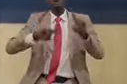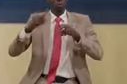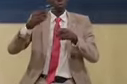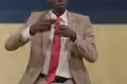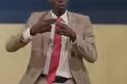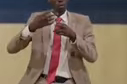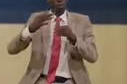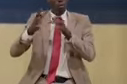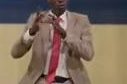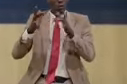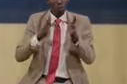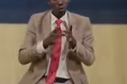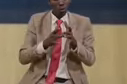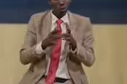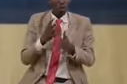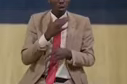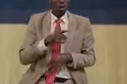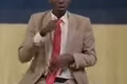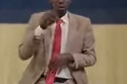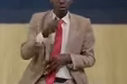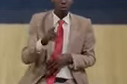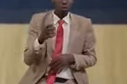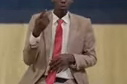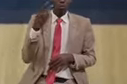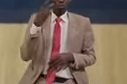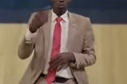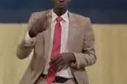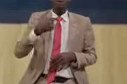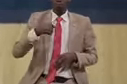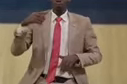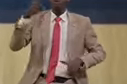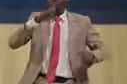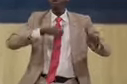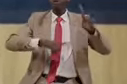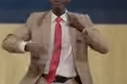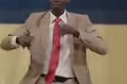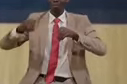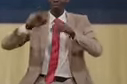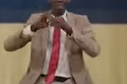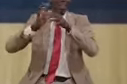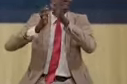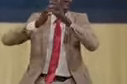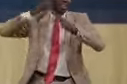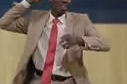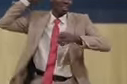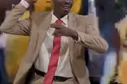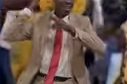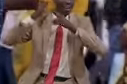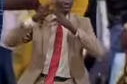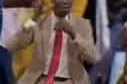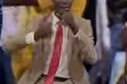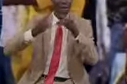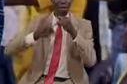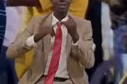Jesus, and you hear the final amen, the work what have been